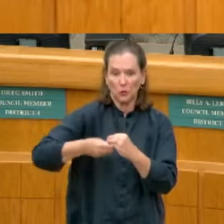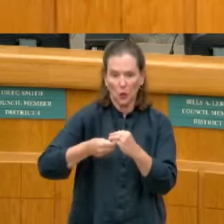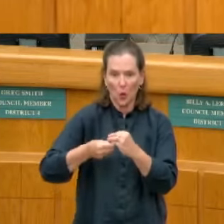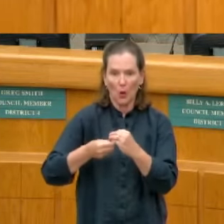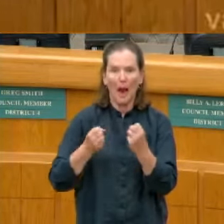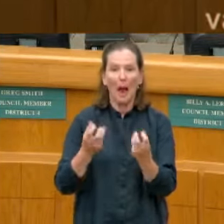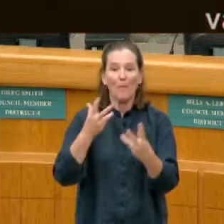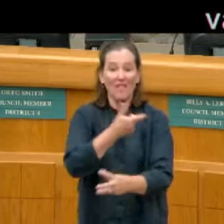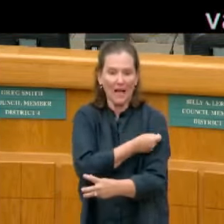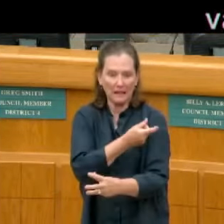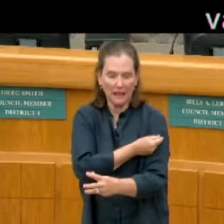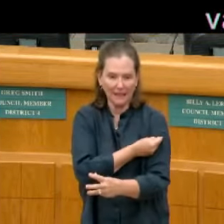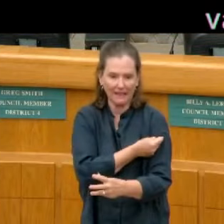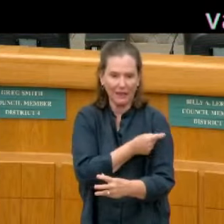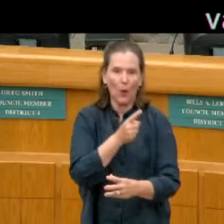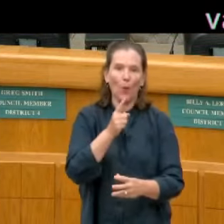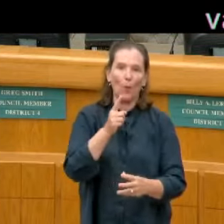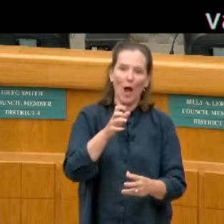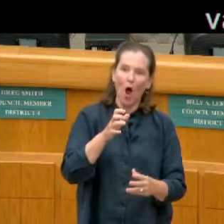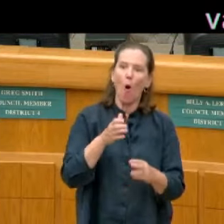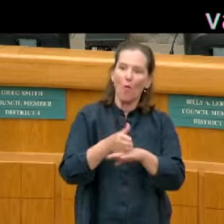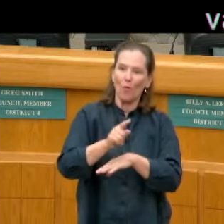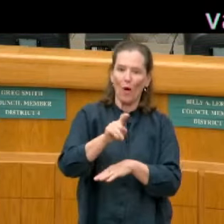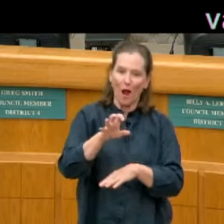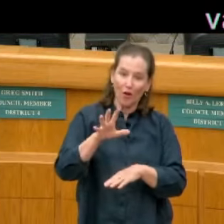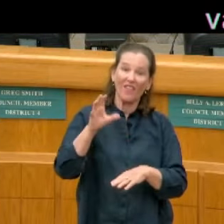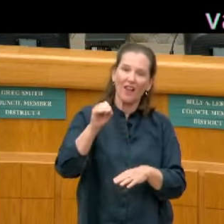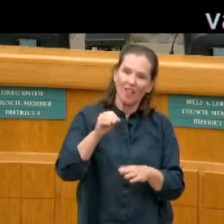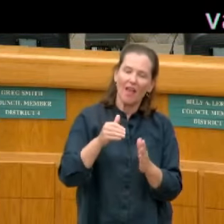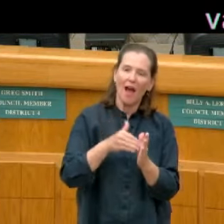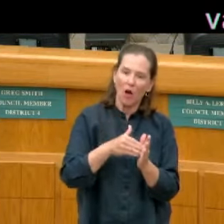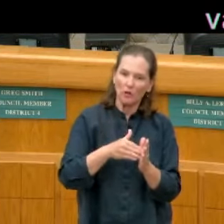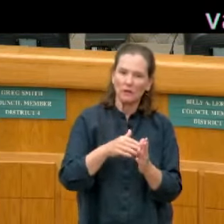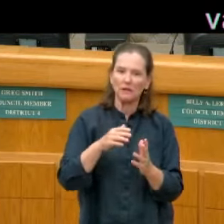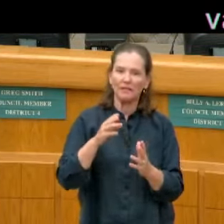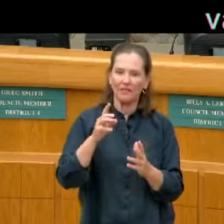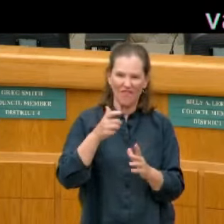7,000 more than this time last week. Nueces County has